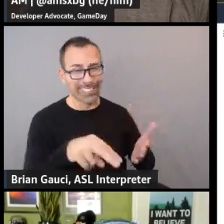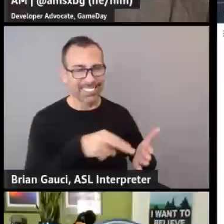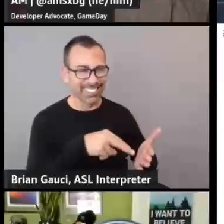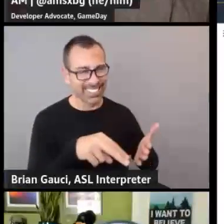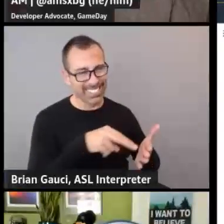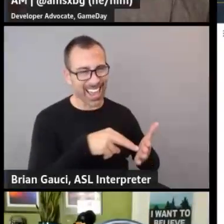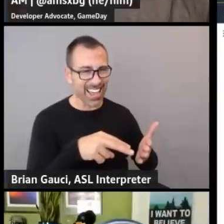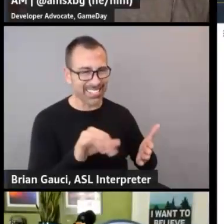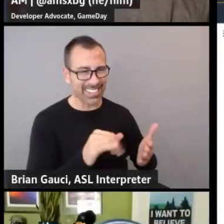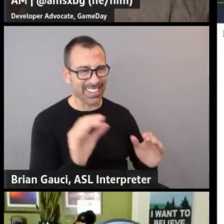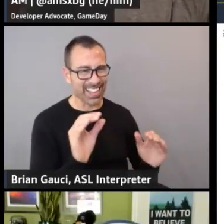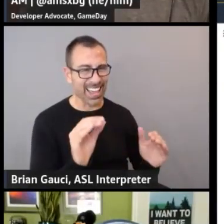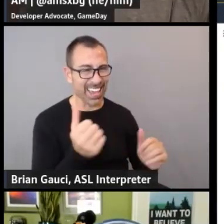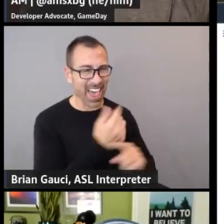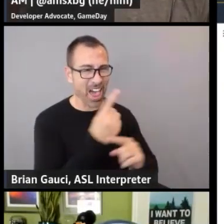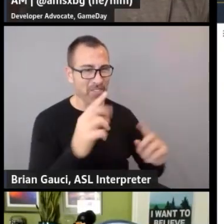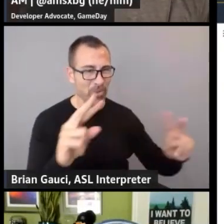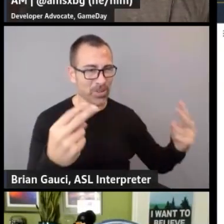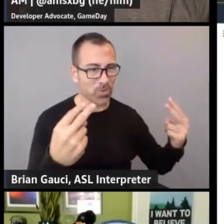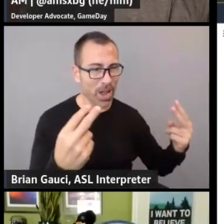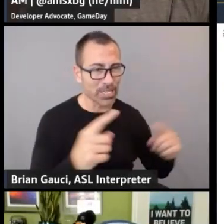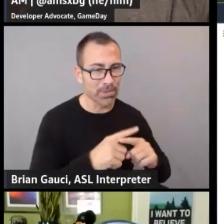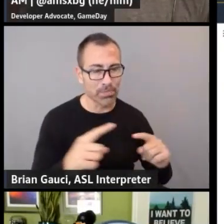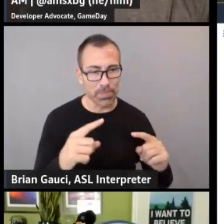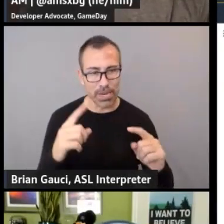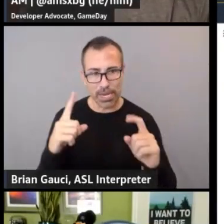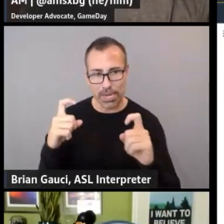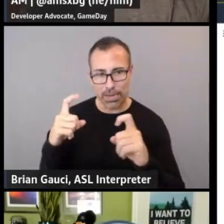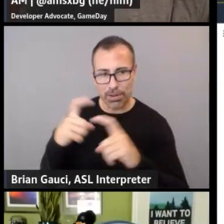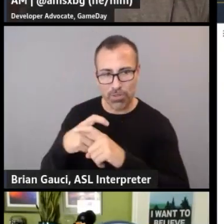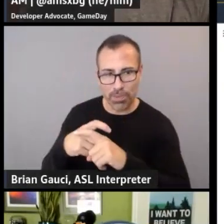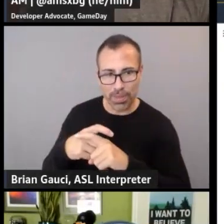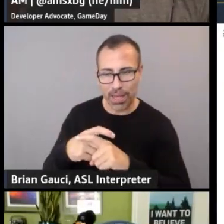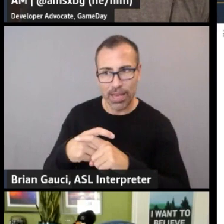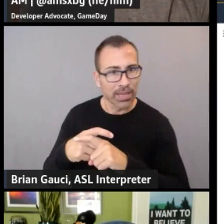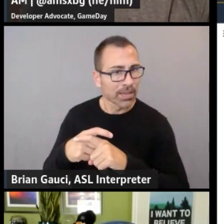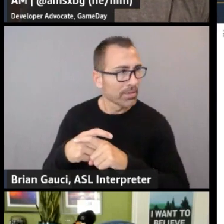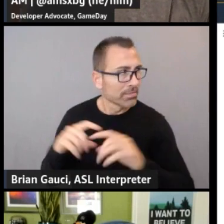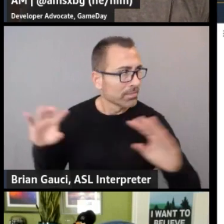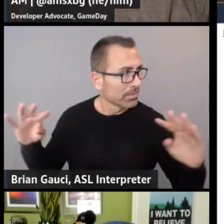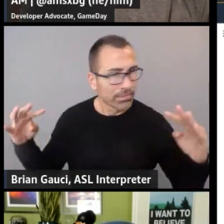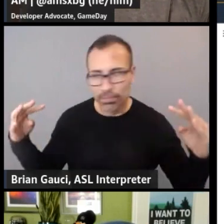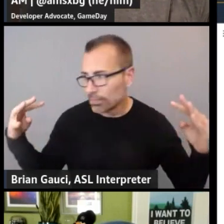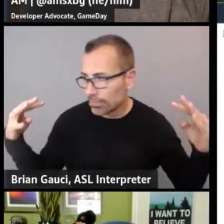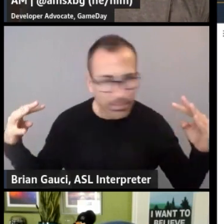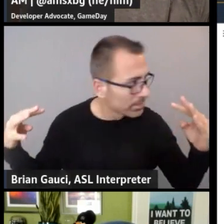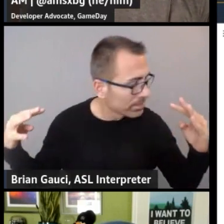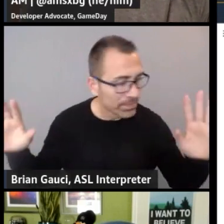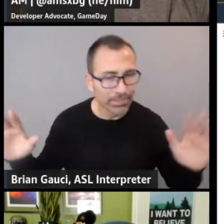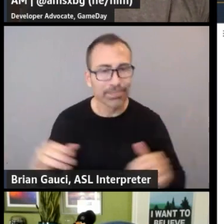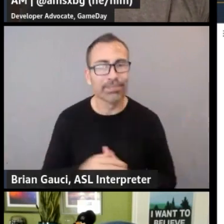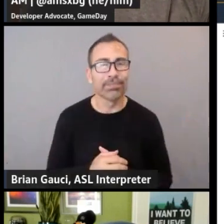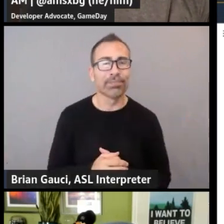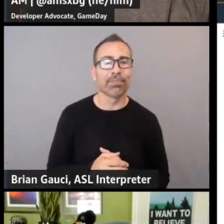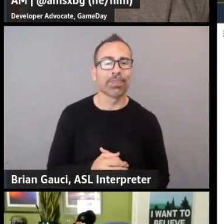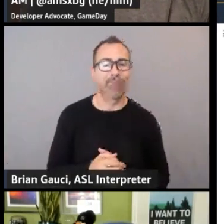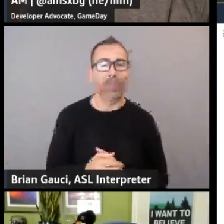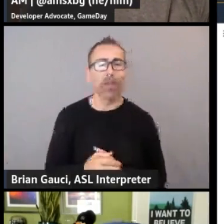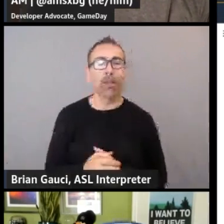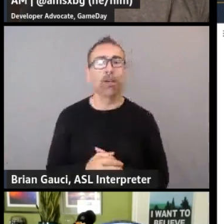seen. Well, it's a good one. All right, and that's it. Now, also for those who say, hey, wait, what if I, forget to set up